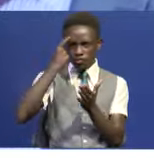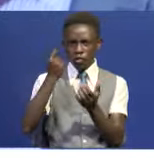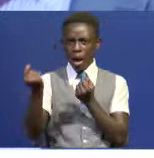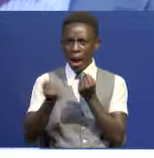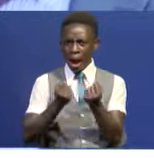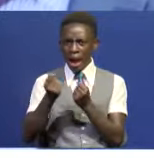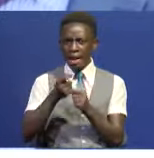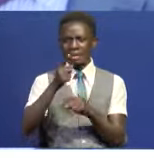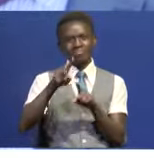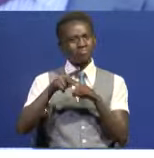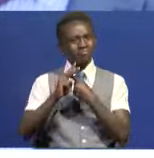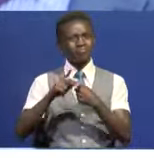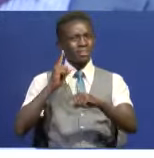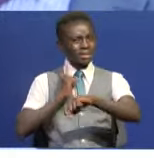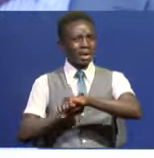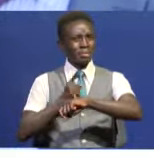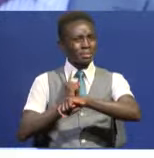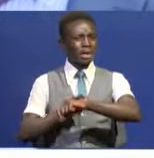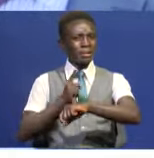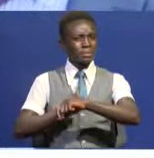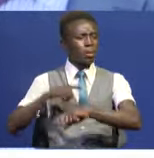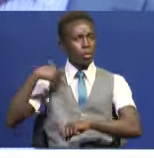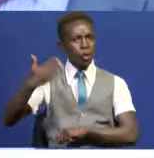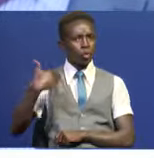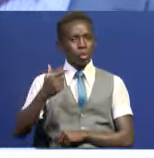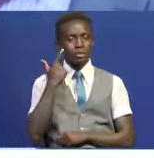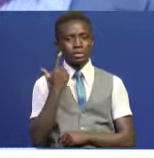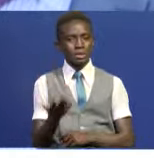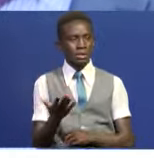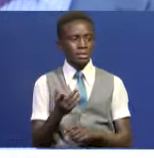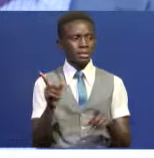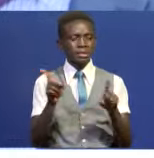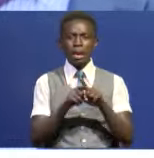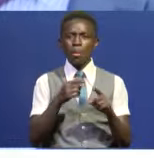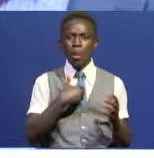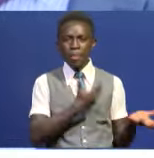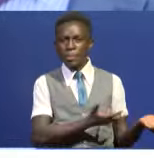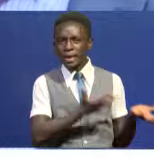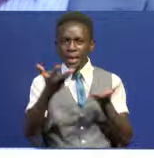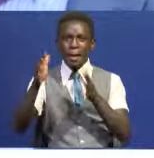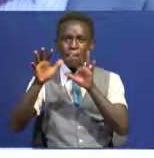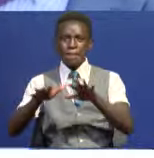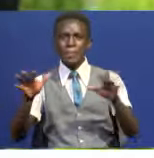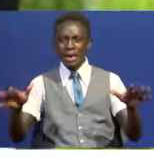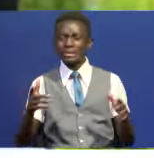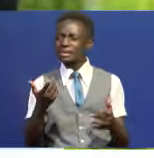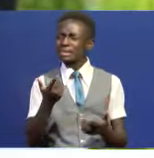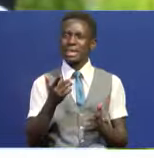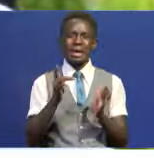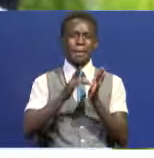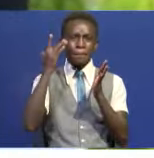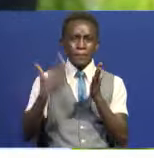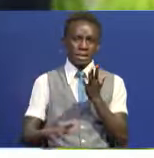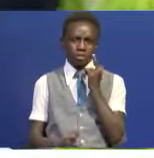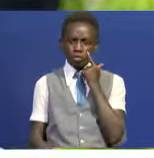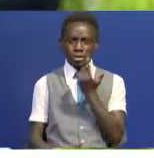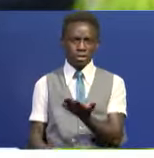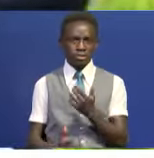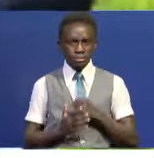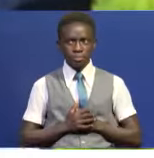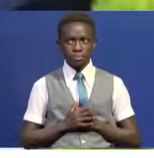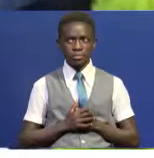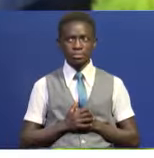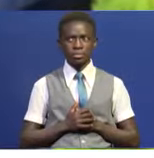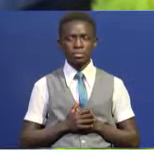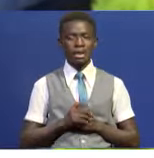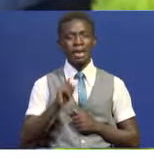higher cost of transporting goods to the market. Then we don't achieve the objective of constructing the roads in the first place. Naomba tu Wakenya